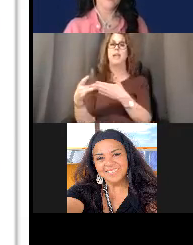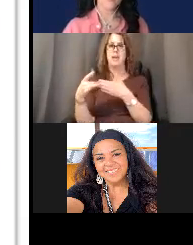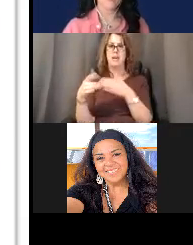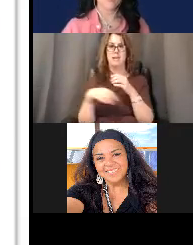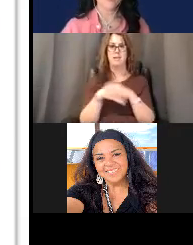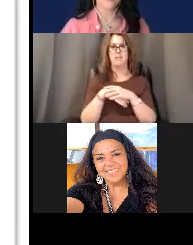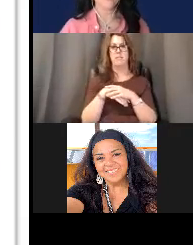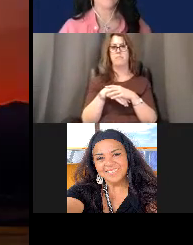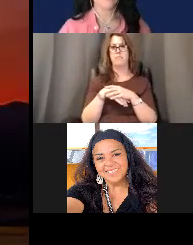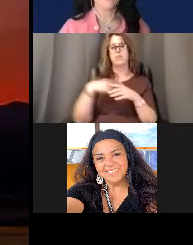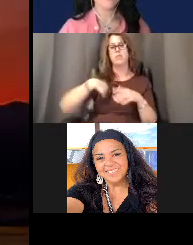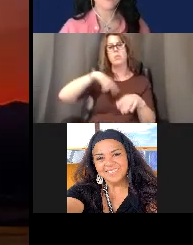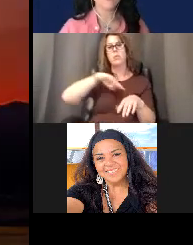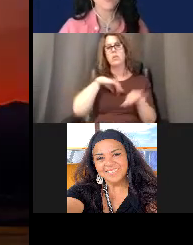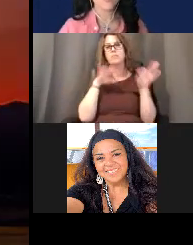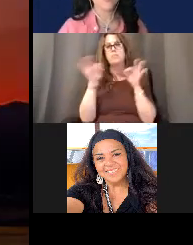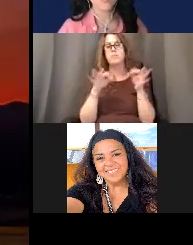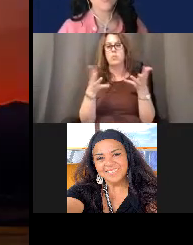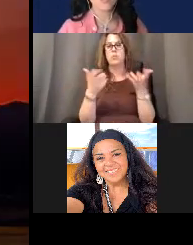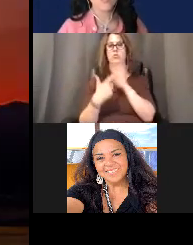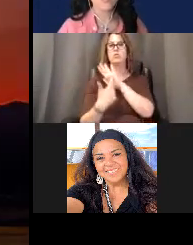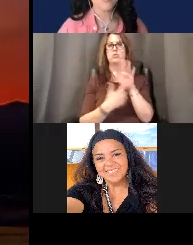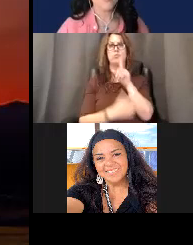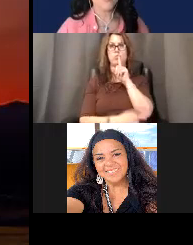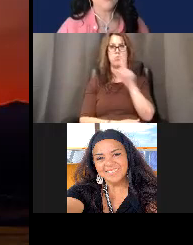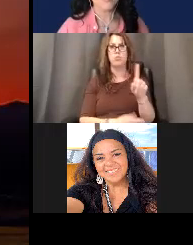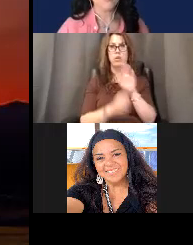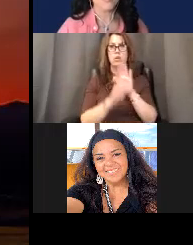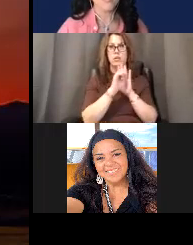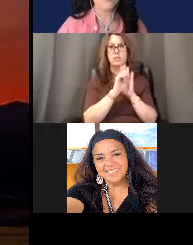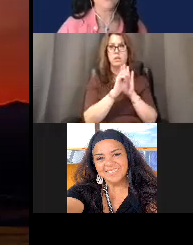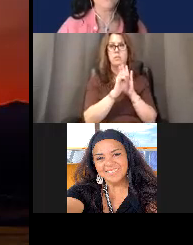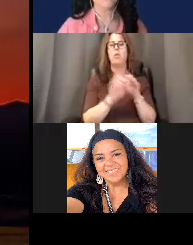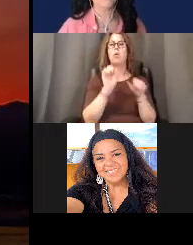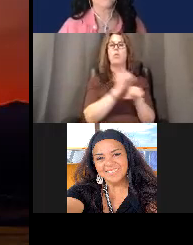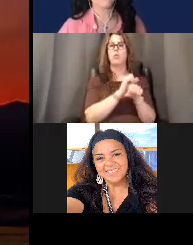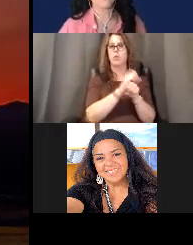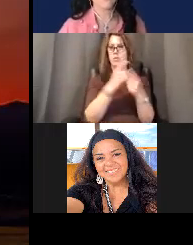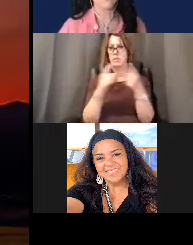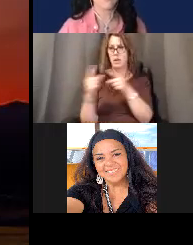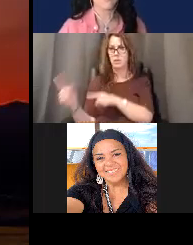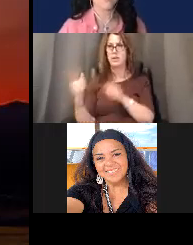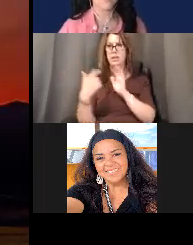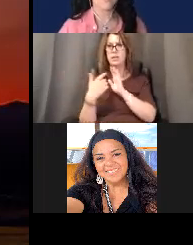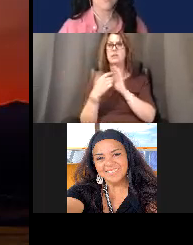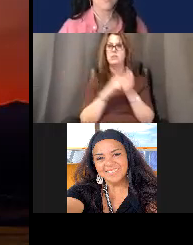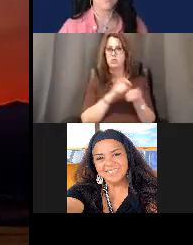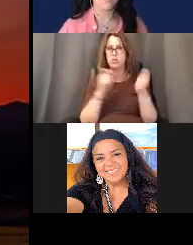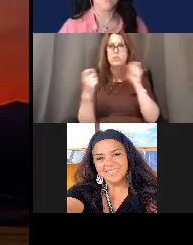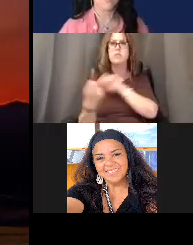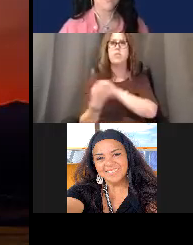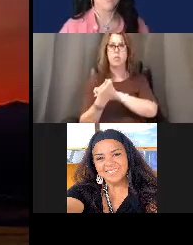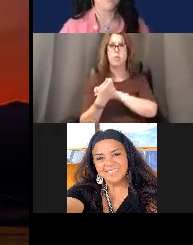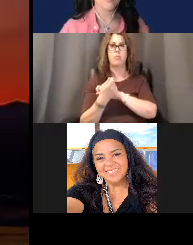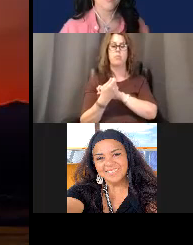you some real examples of actual work that are the seeds of transformation, right? That begin the steps. This is